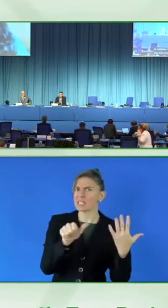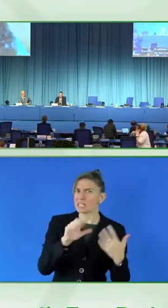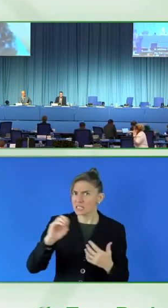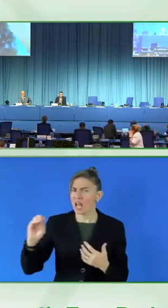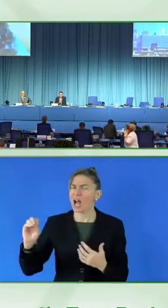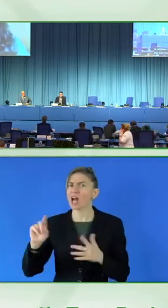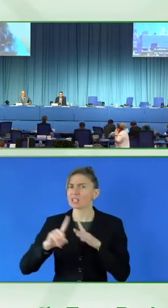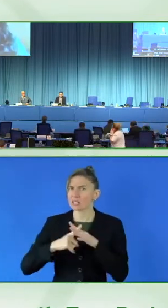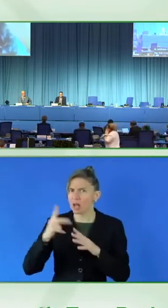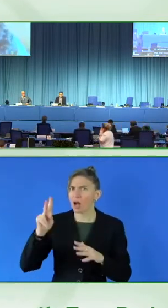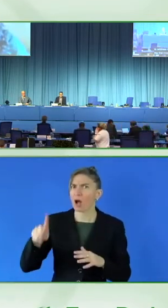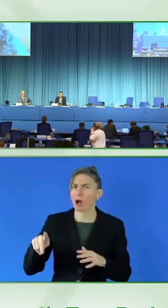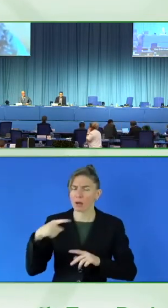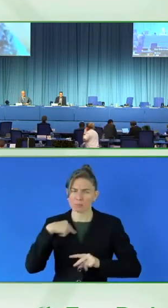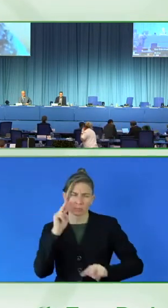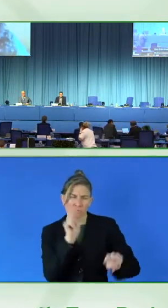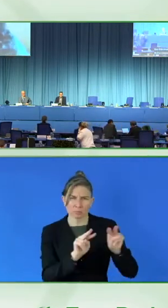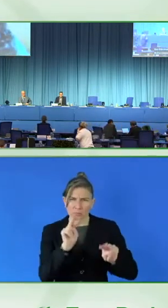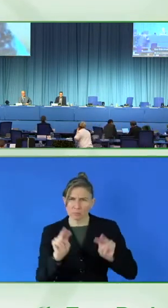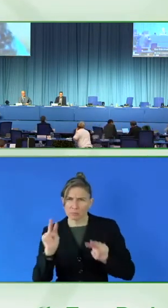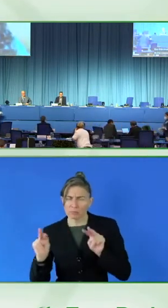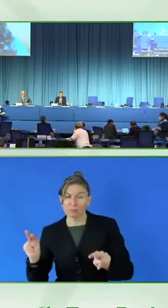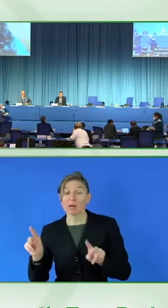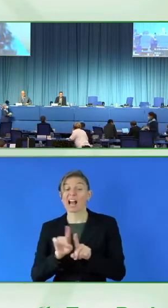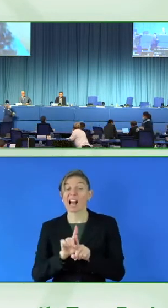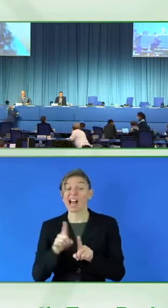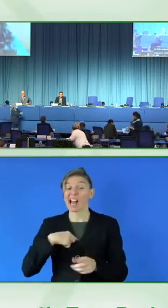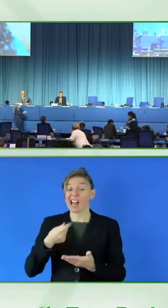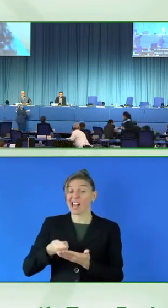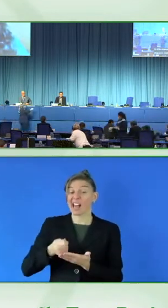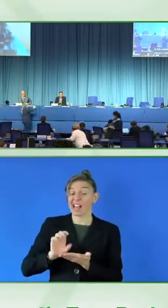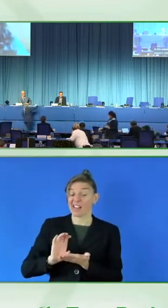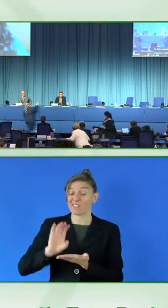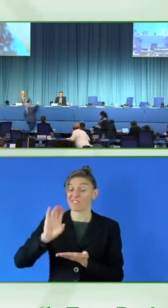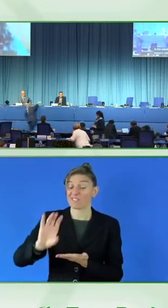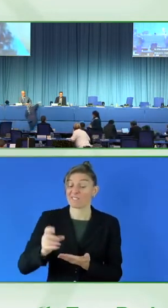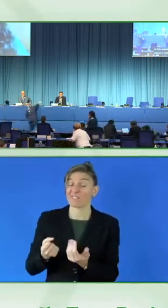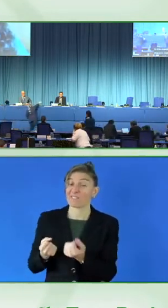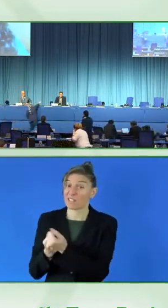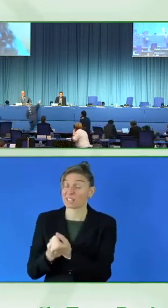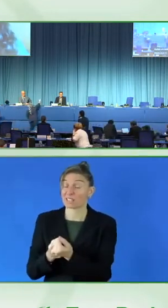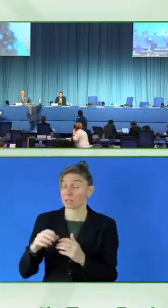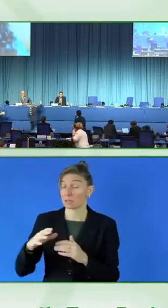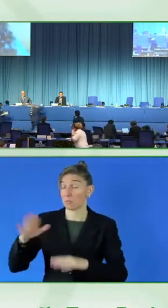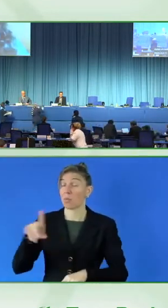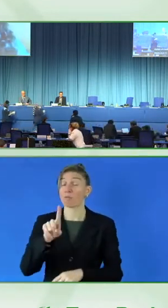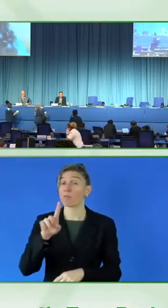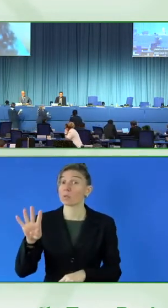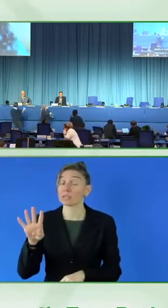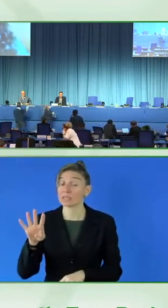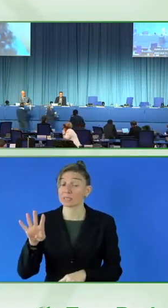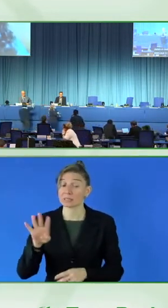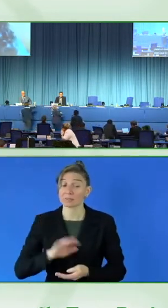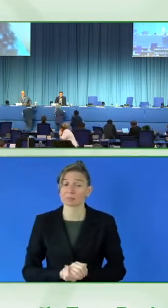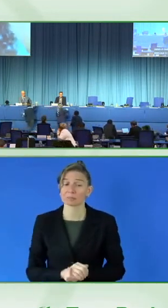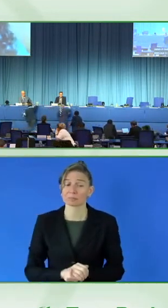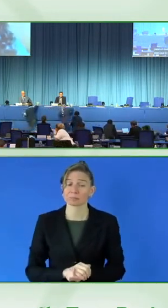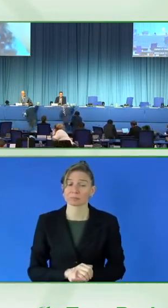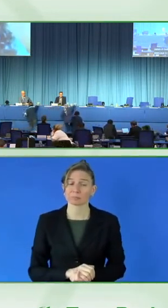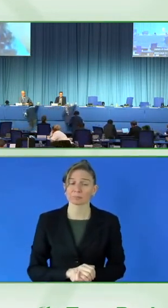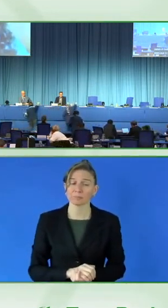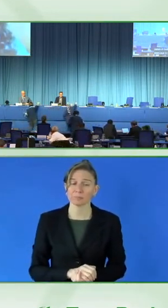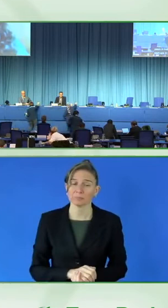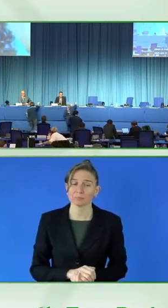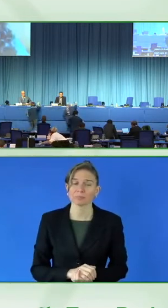space. We've invested in more than 40. Our idea is that can we handhold